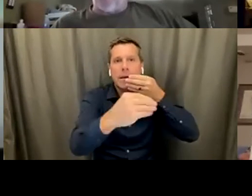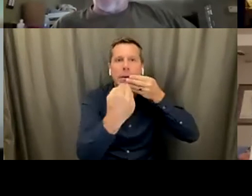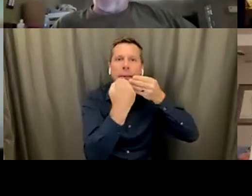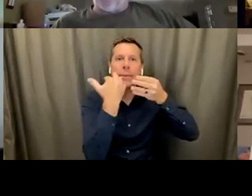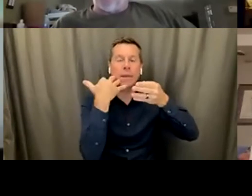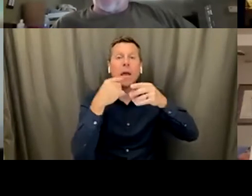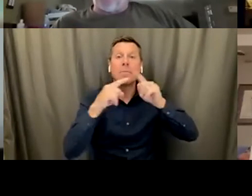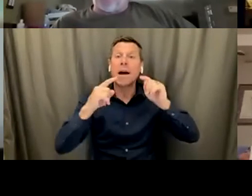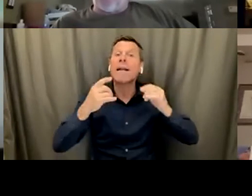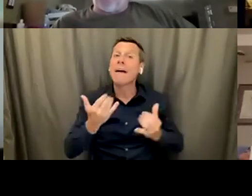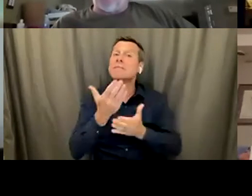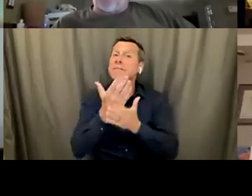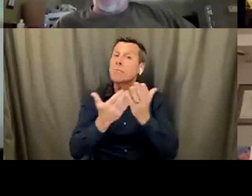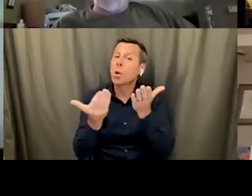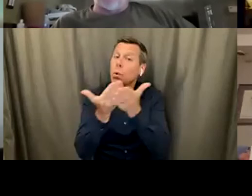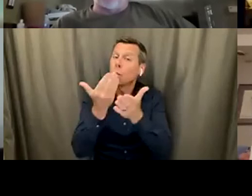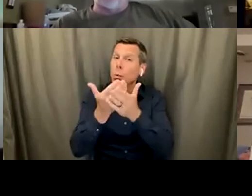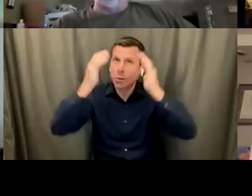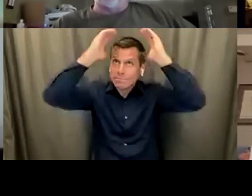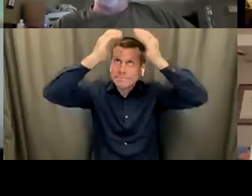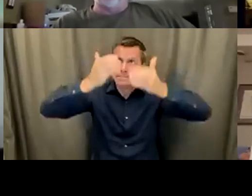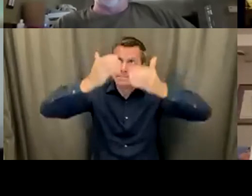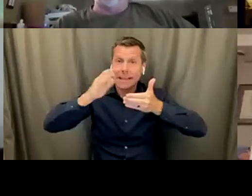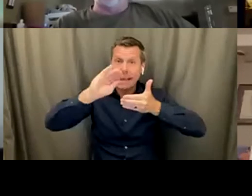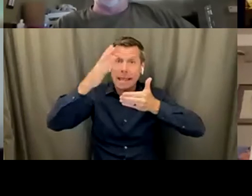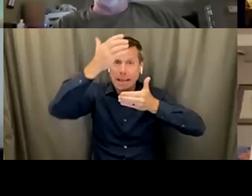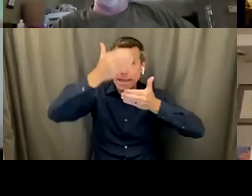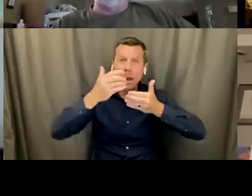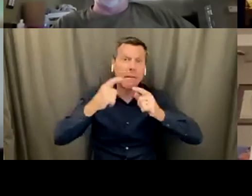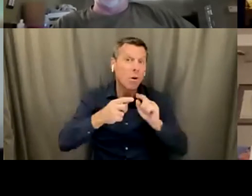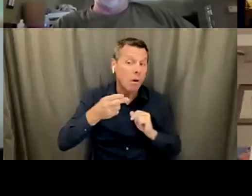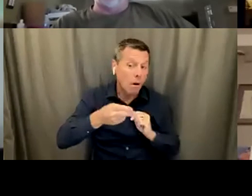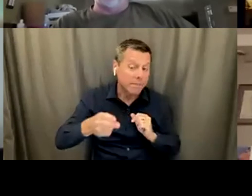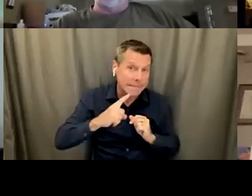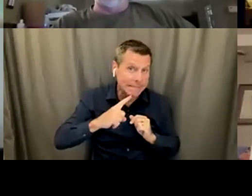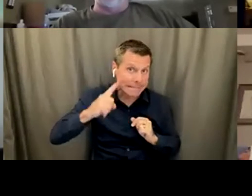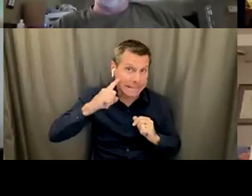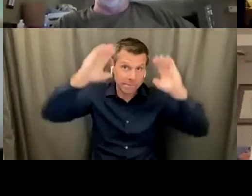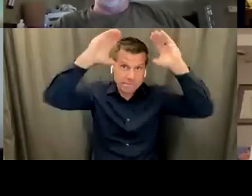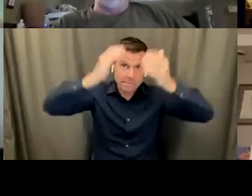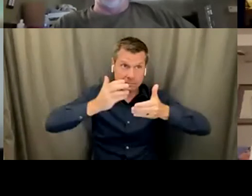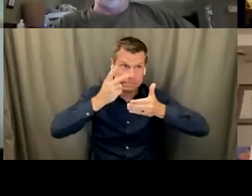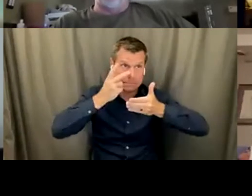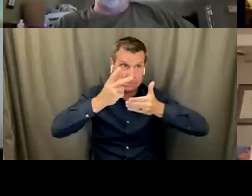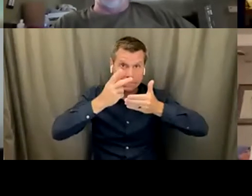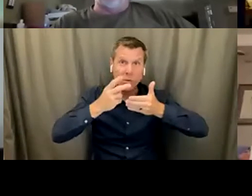been designed and developed specifically for the hearing impaired, for teachers teaching things like speech, where it's very important